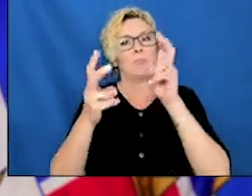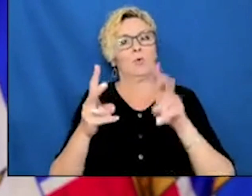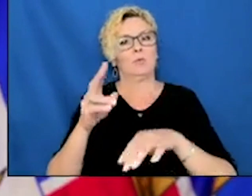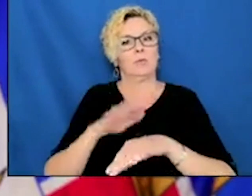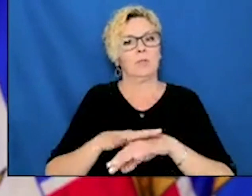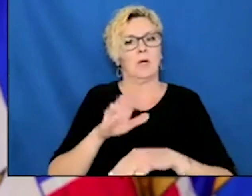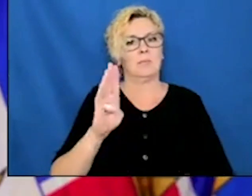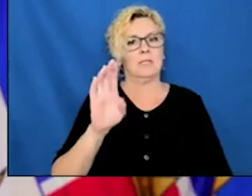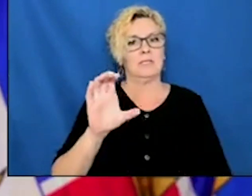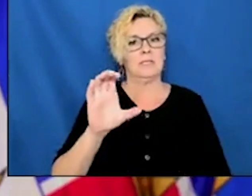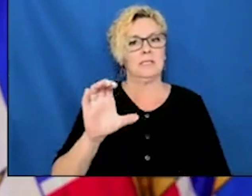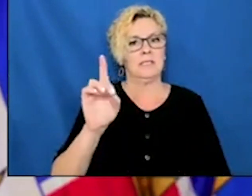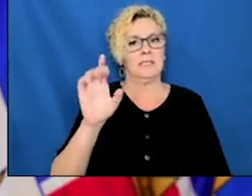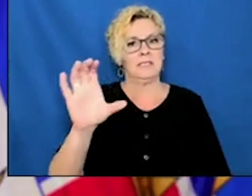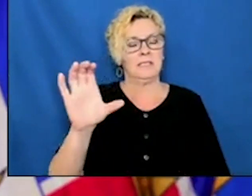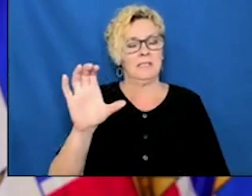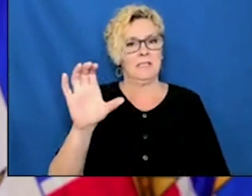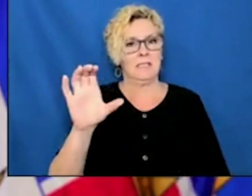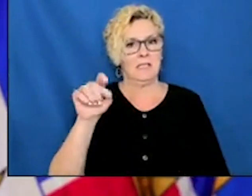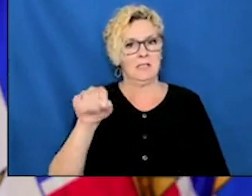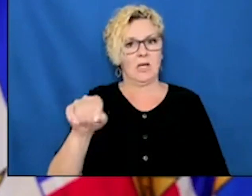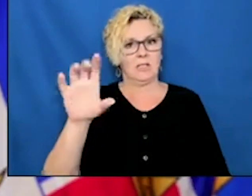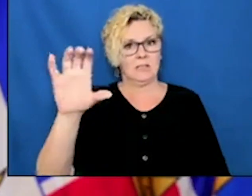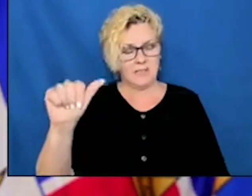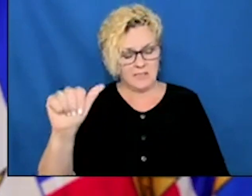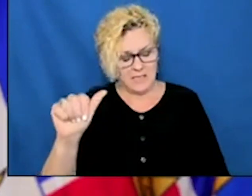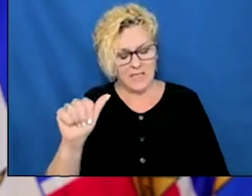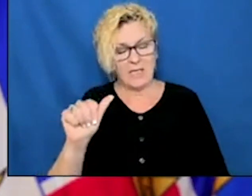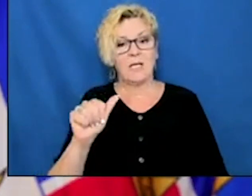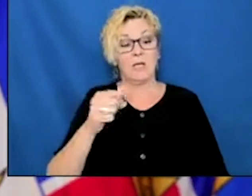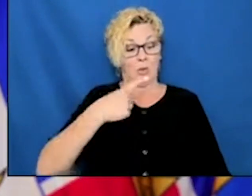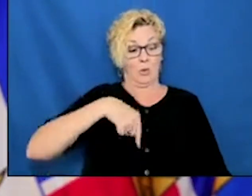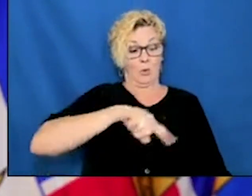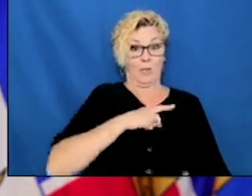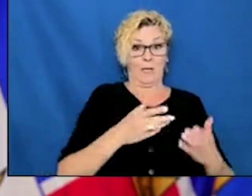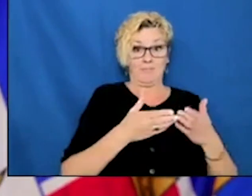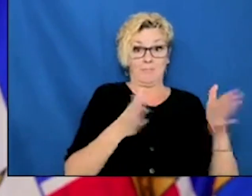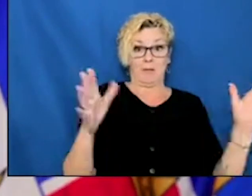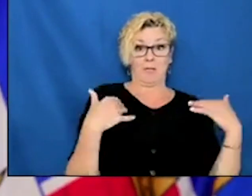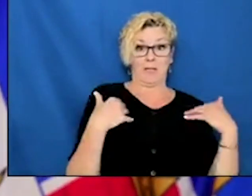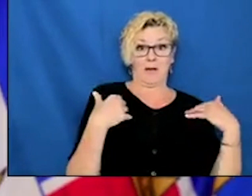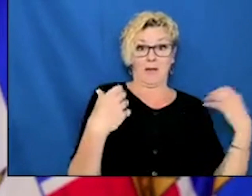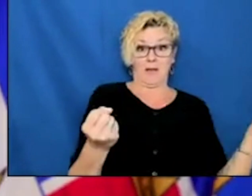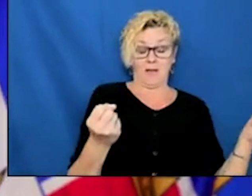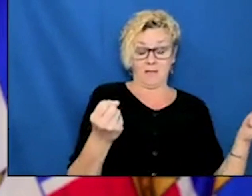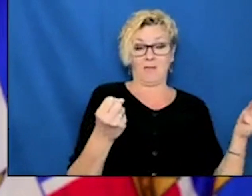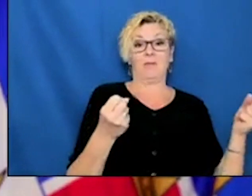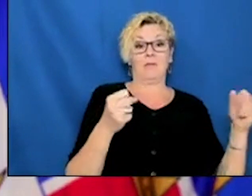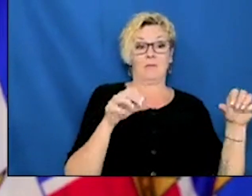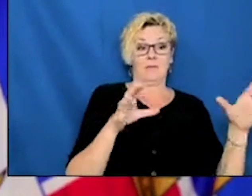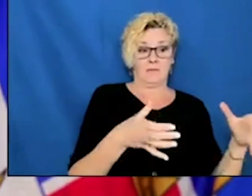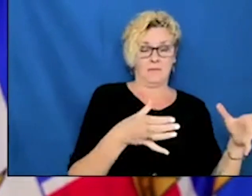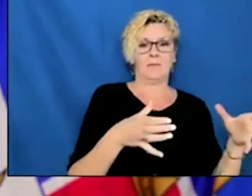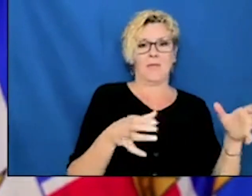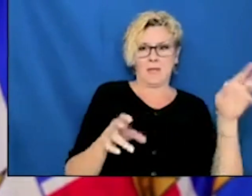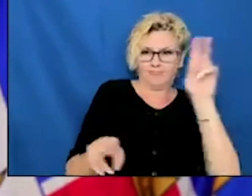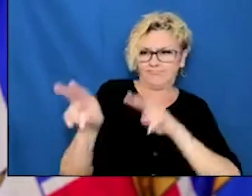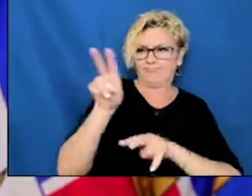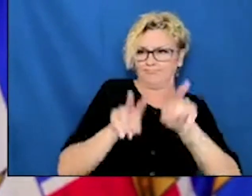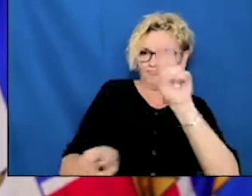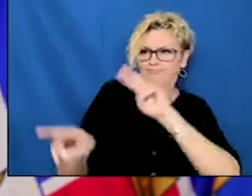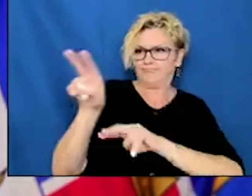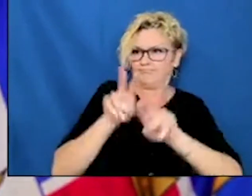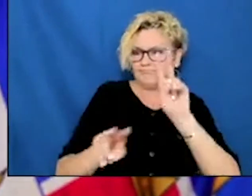a community to make sure that we are making the best information available to ensure we make the best